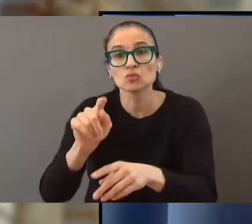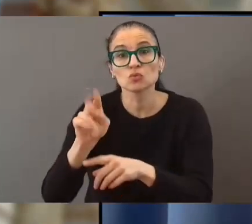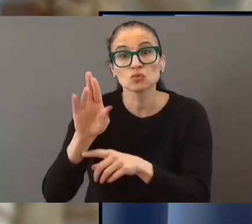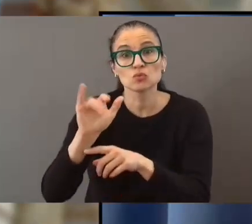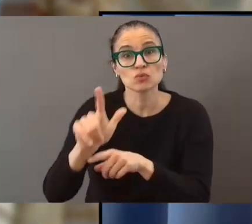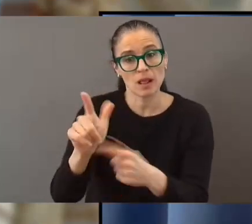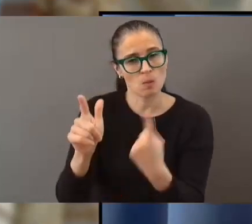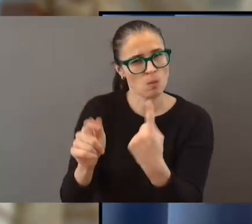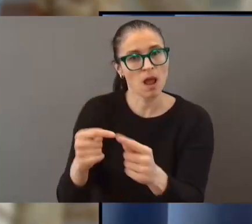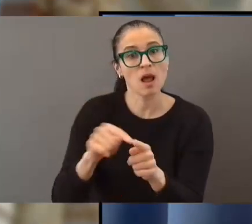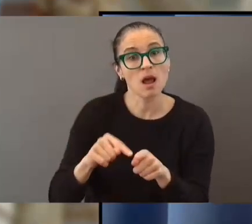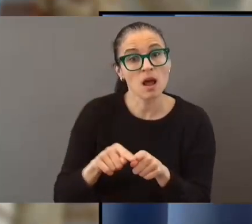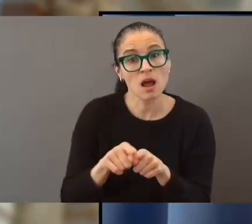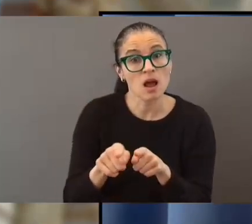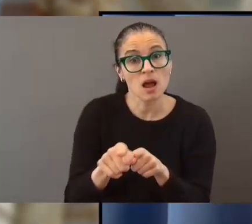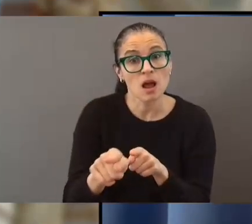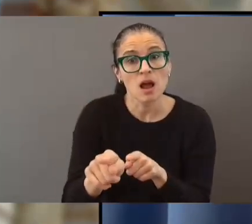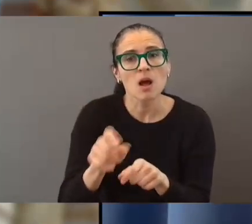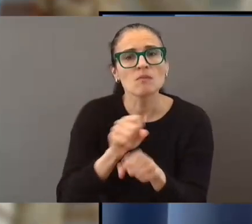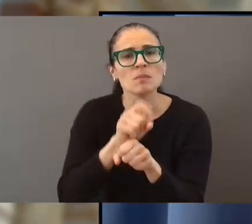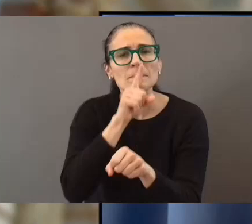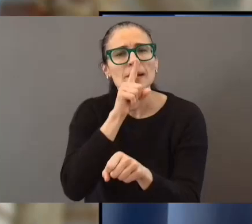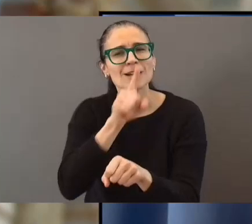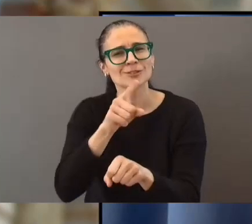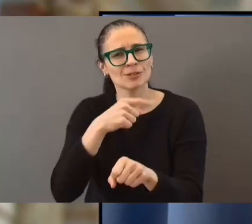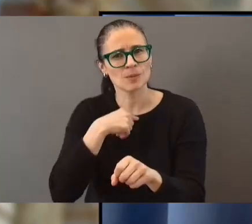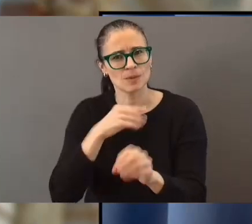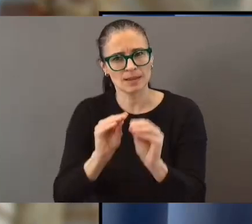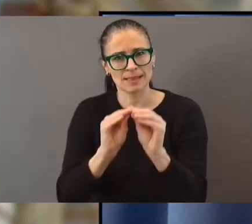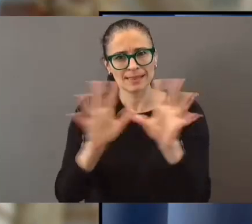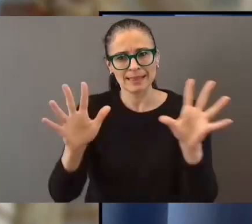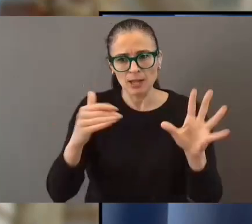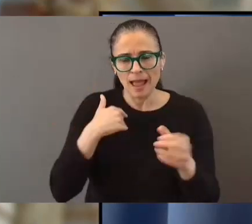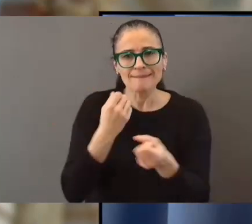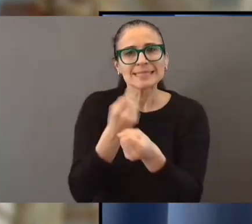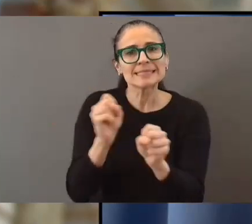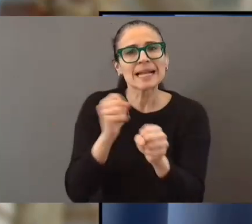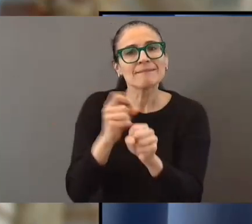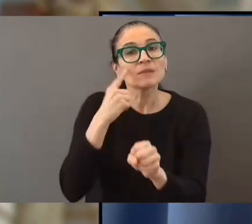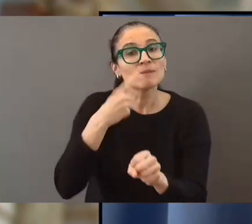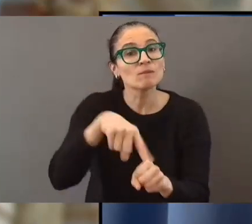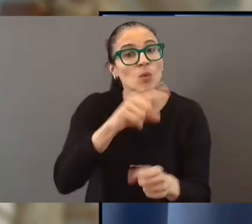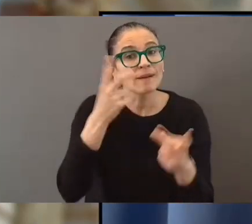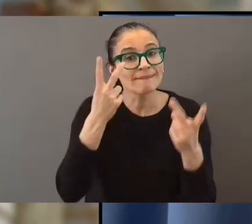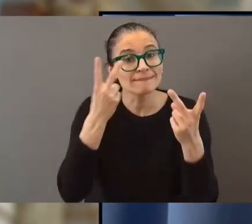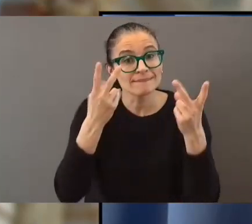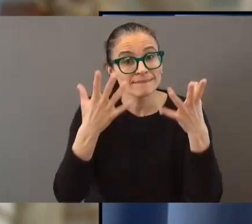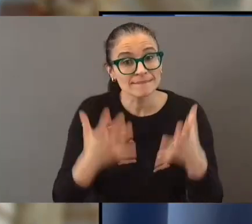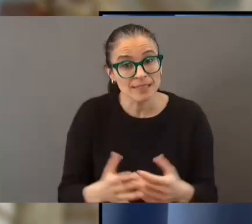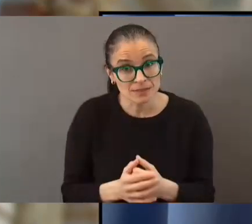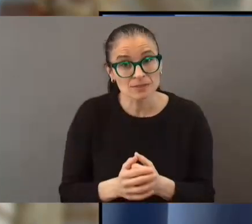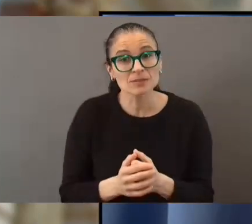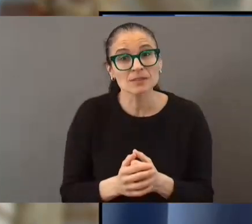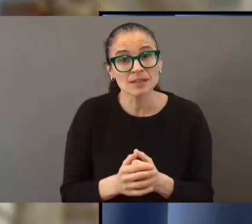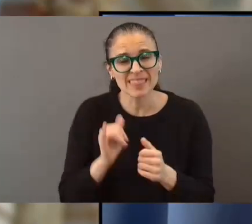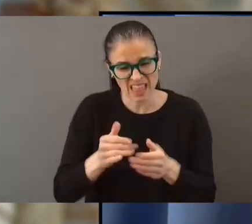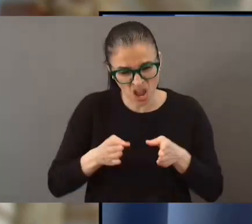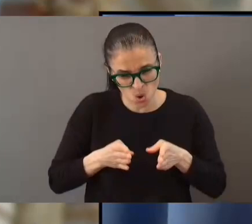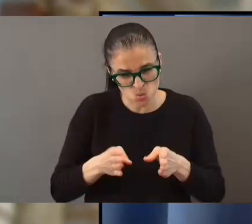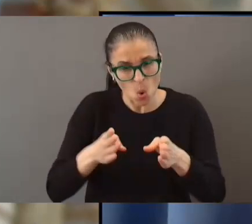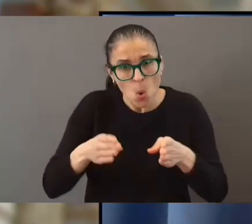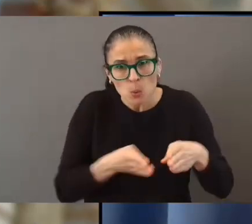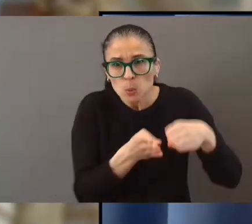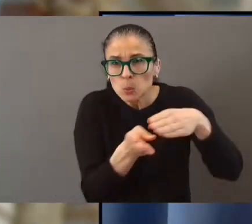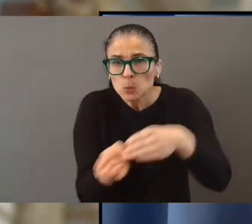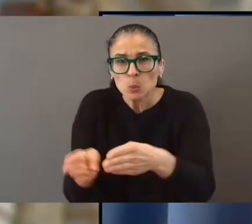visitor safety as one of the biggest things. There's a very narrow road that goes to Joffrey Lake, and previously